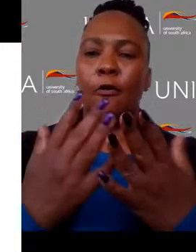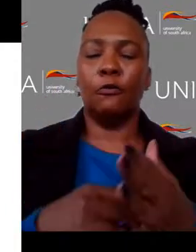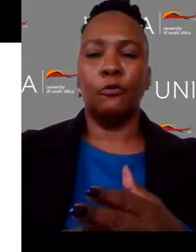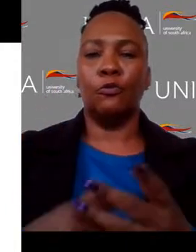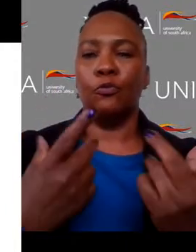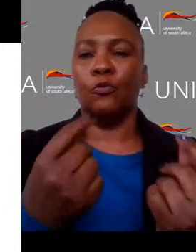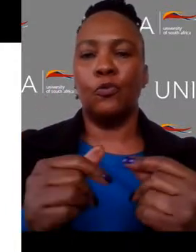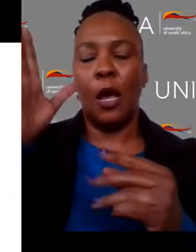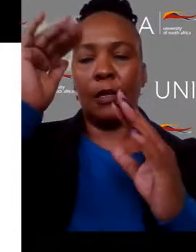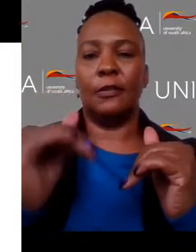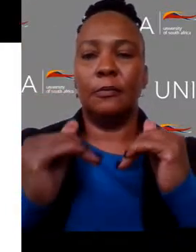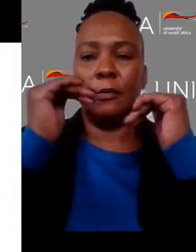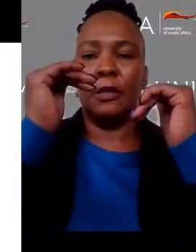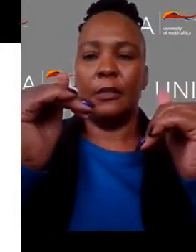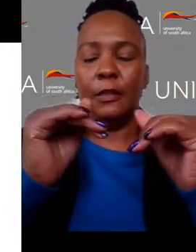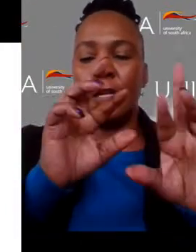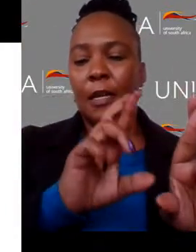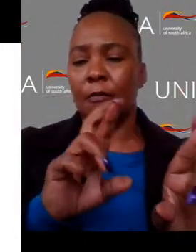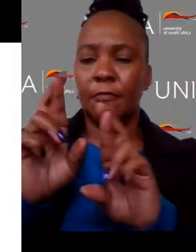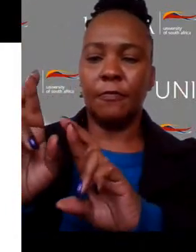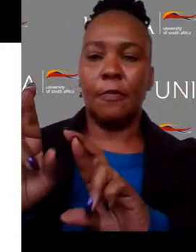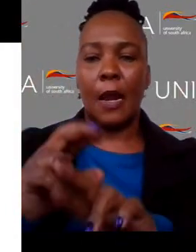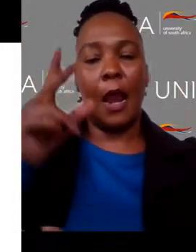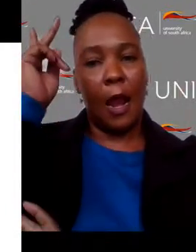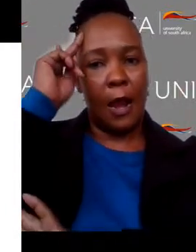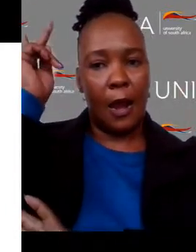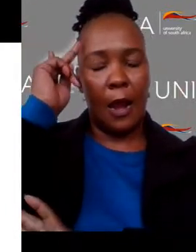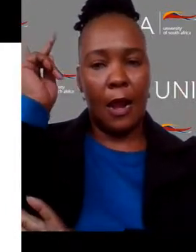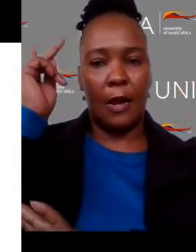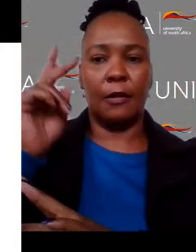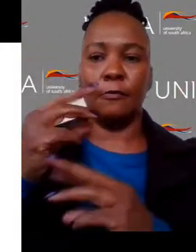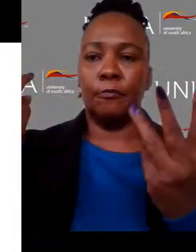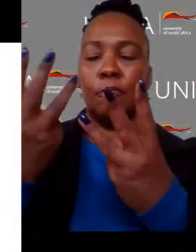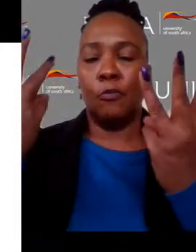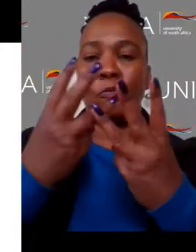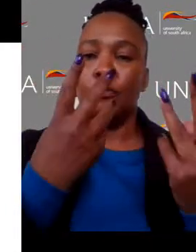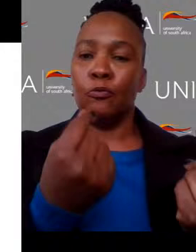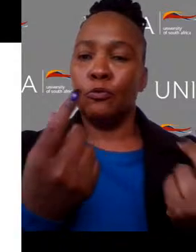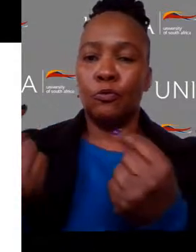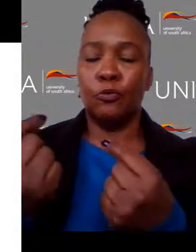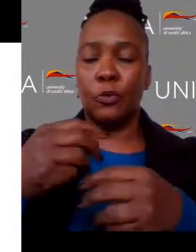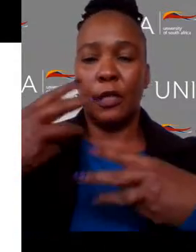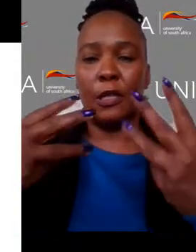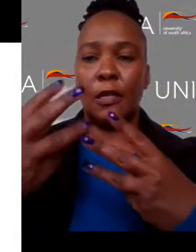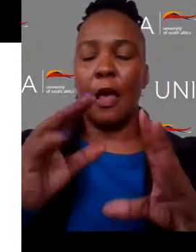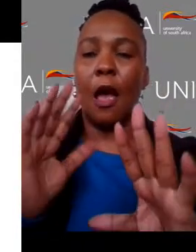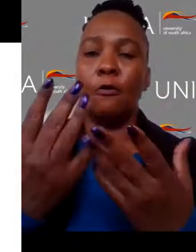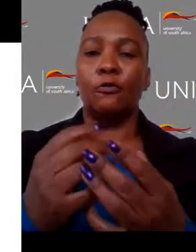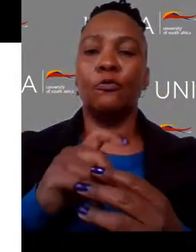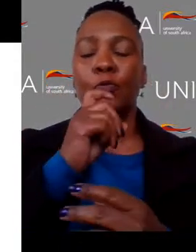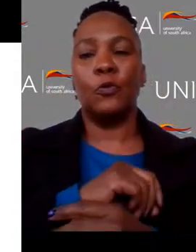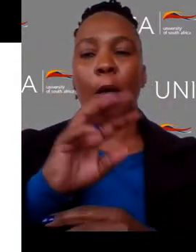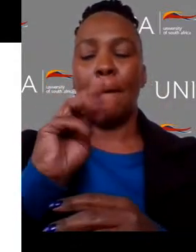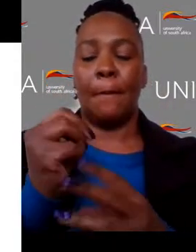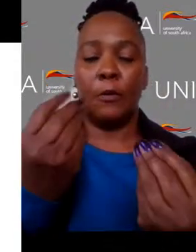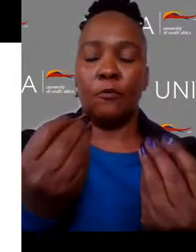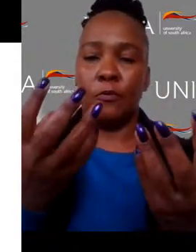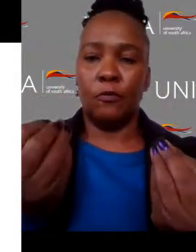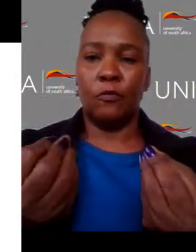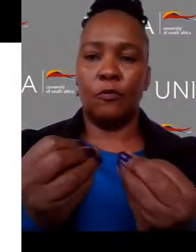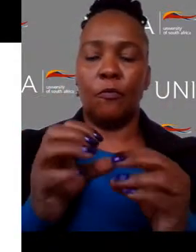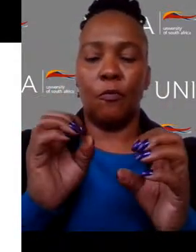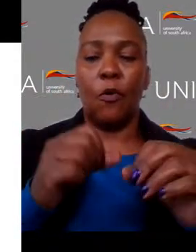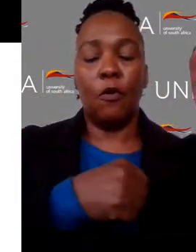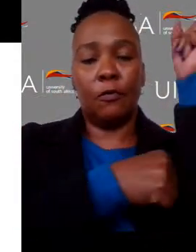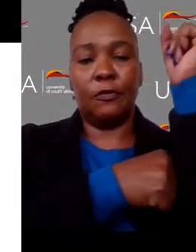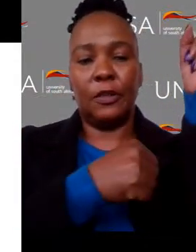referencing so that you're acknowledging sources. Yet others might include how to use Microsoft Office software